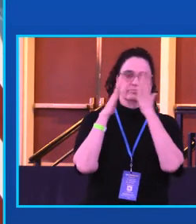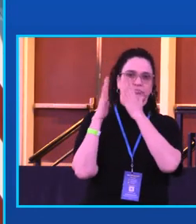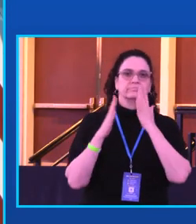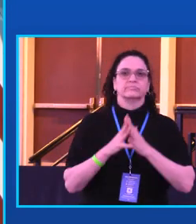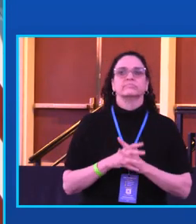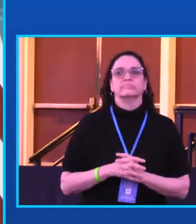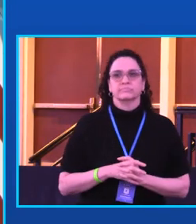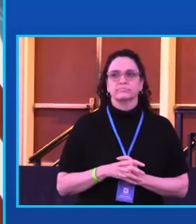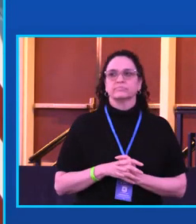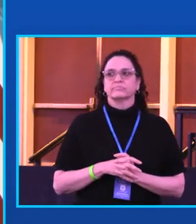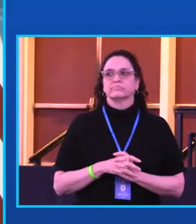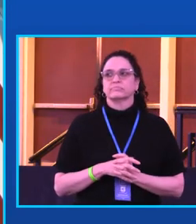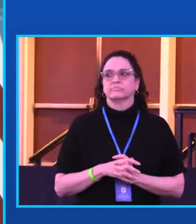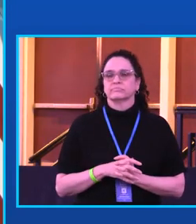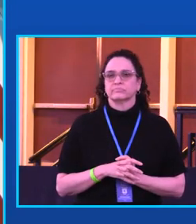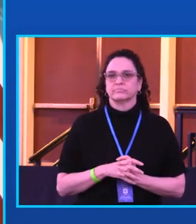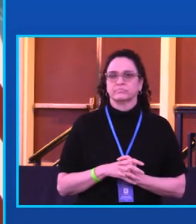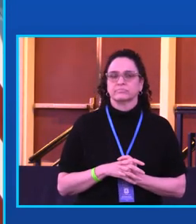That's right.